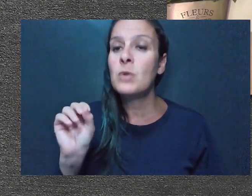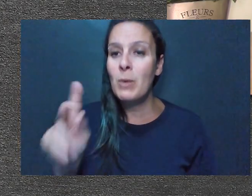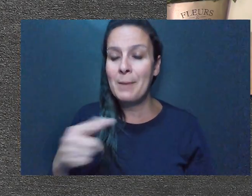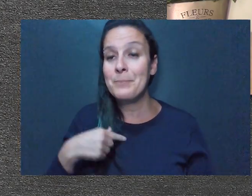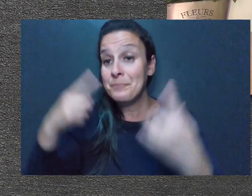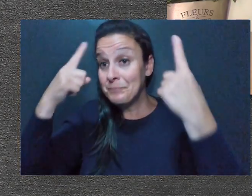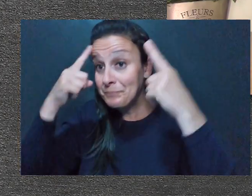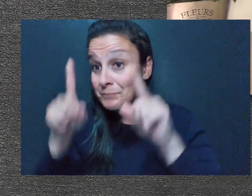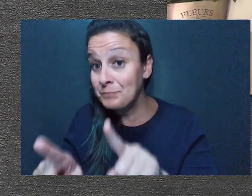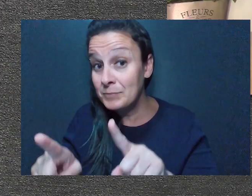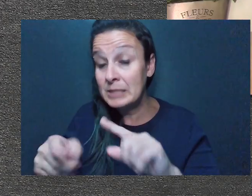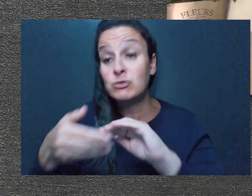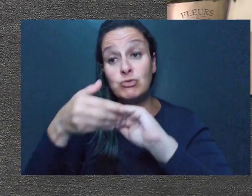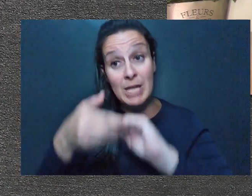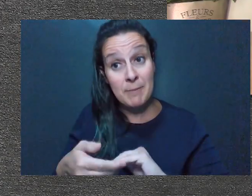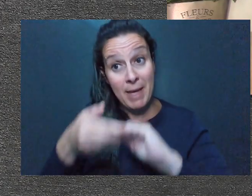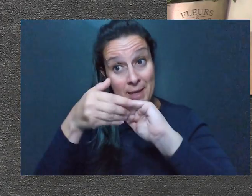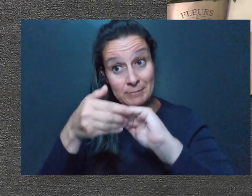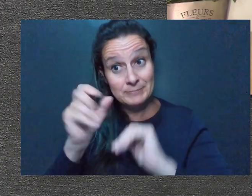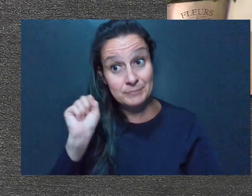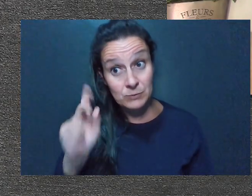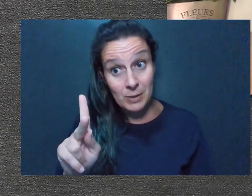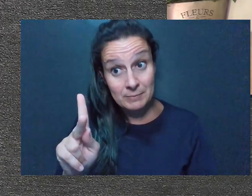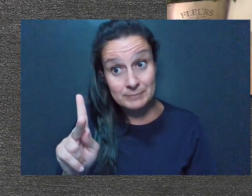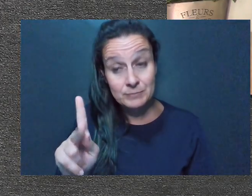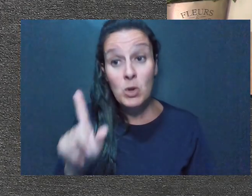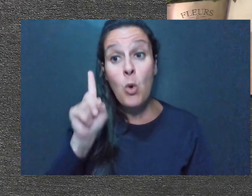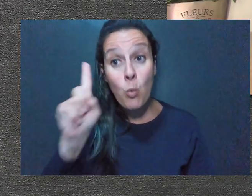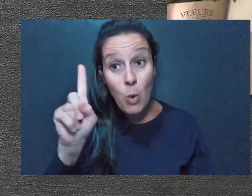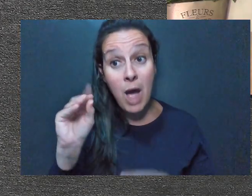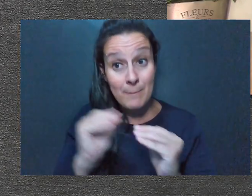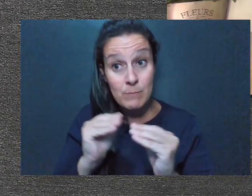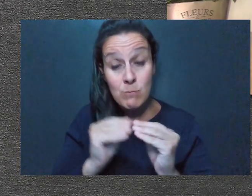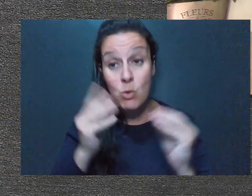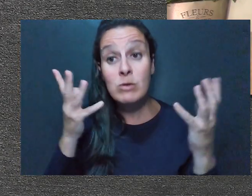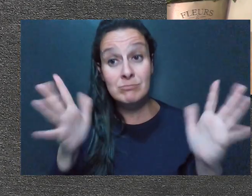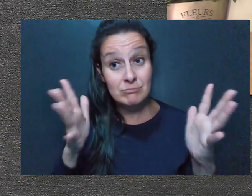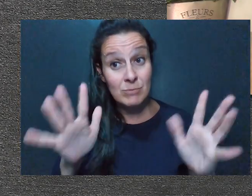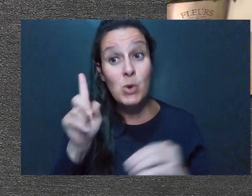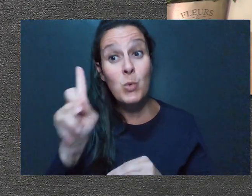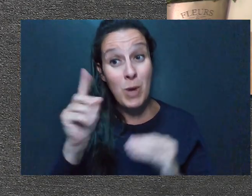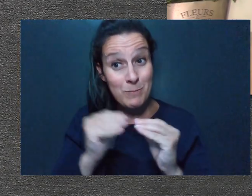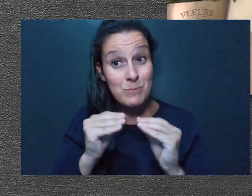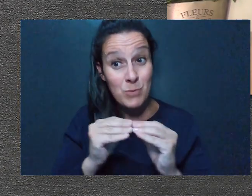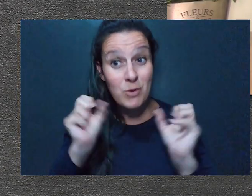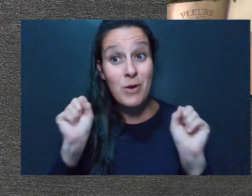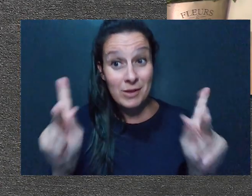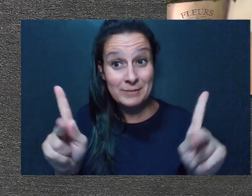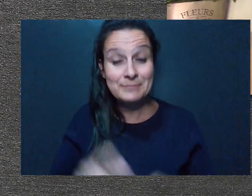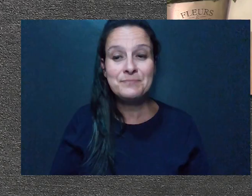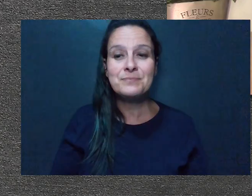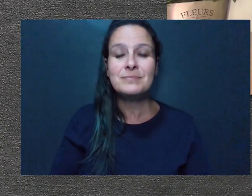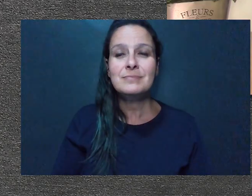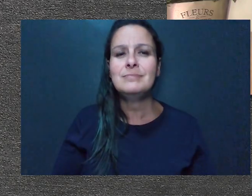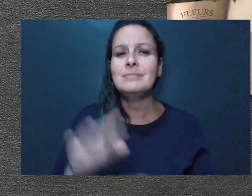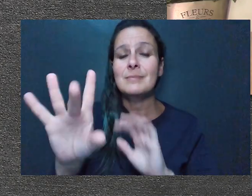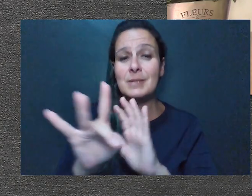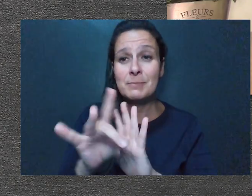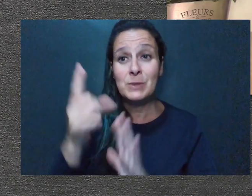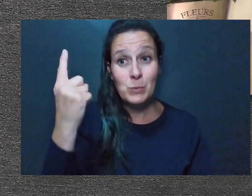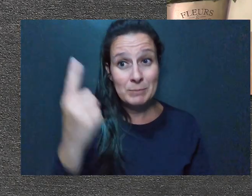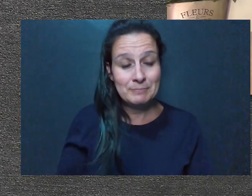deal. Shake my hand. All right, one more. Just one more, okay? All right, choose one out.